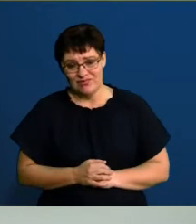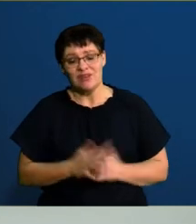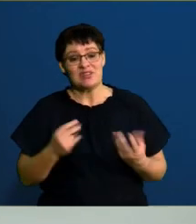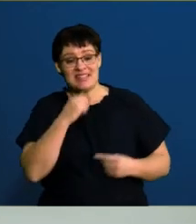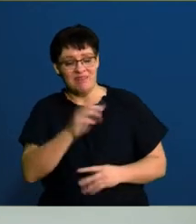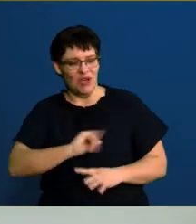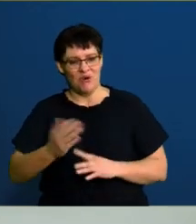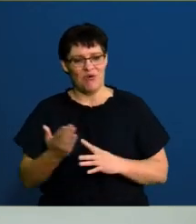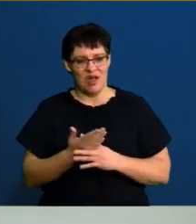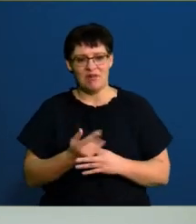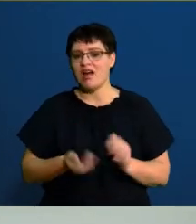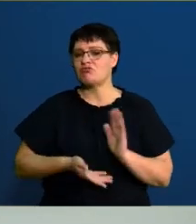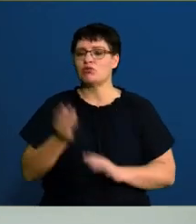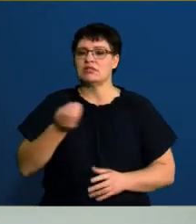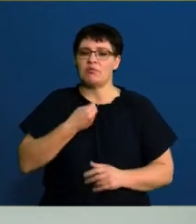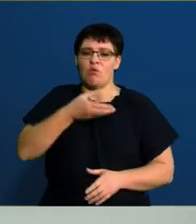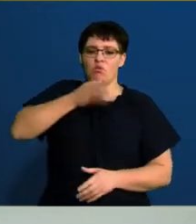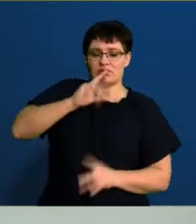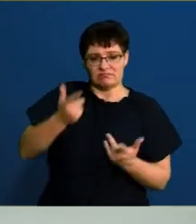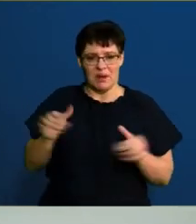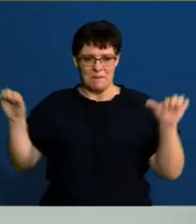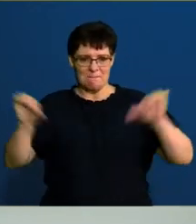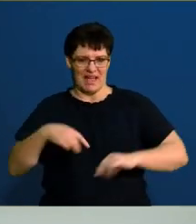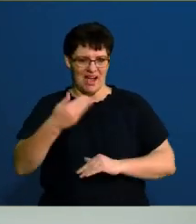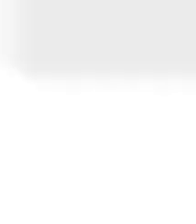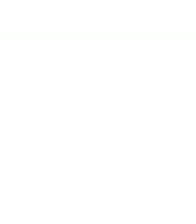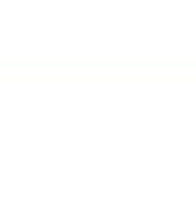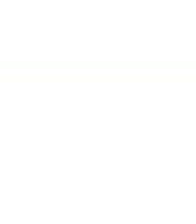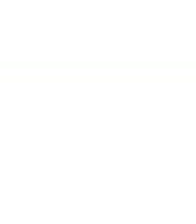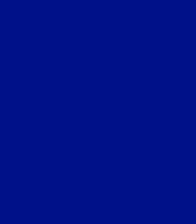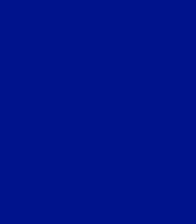take a quick break, go get some refreshments, and we'll see you straight after these.